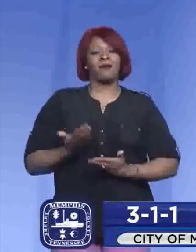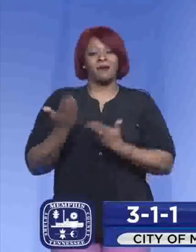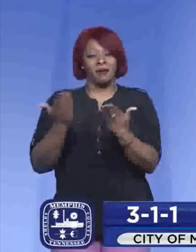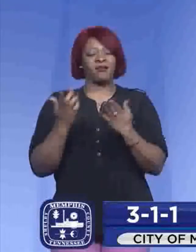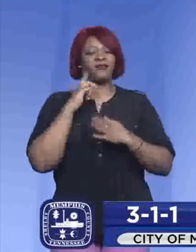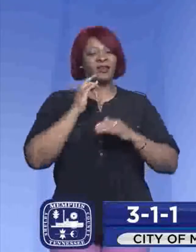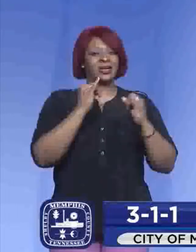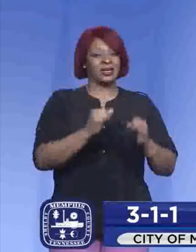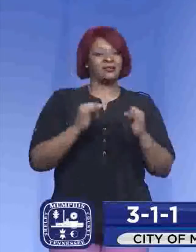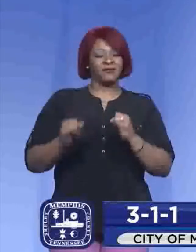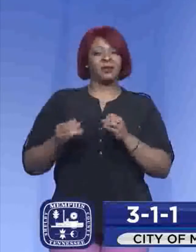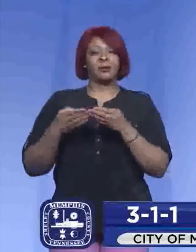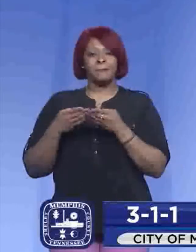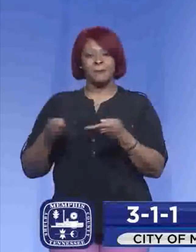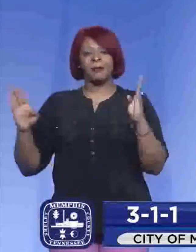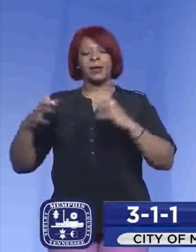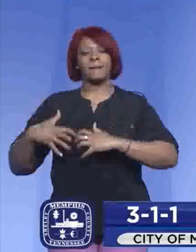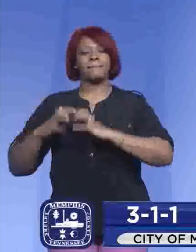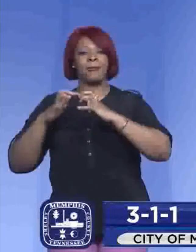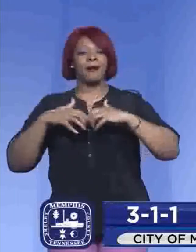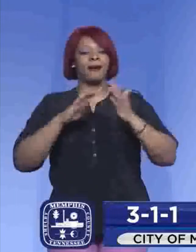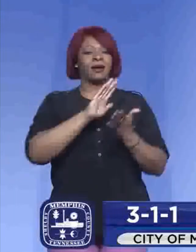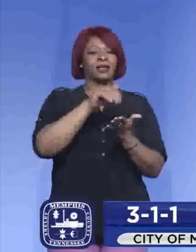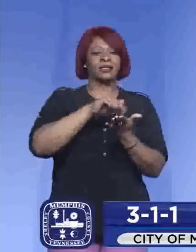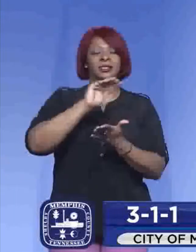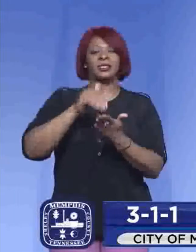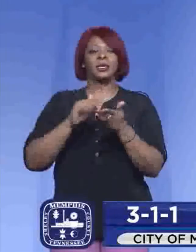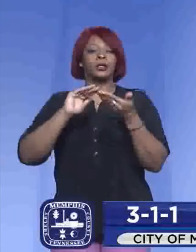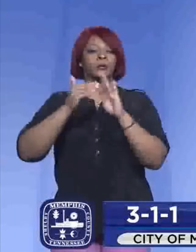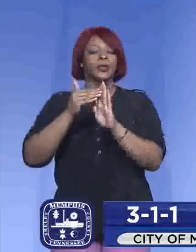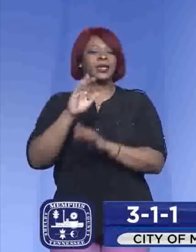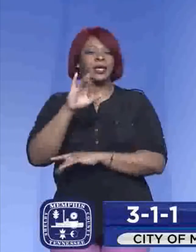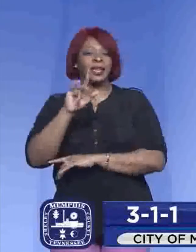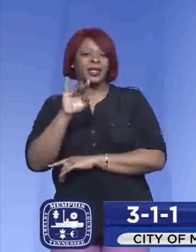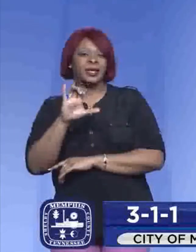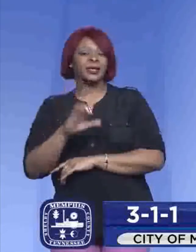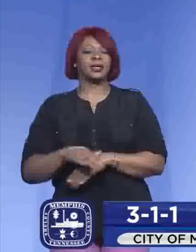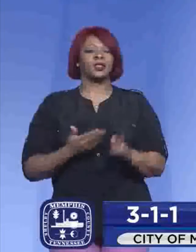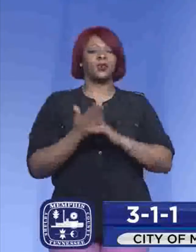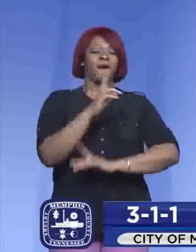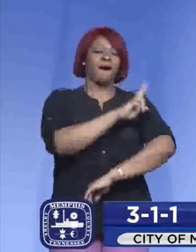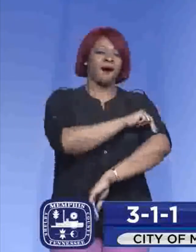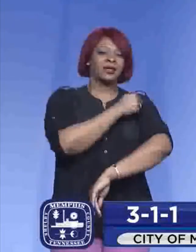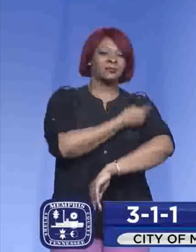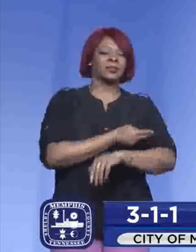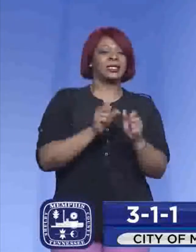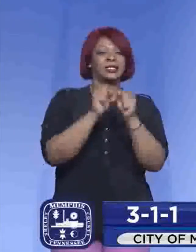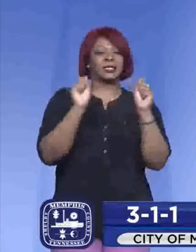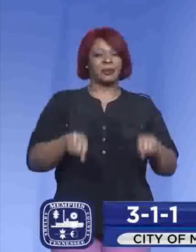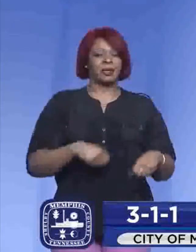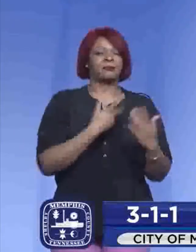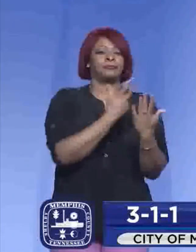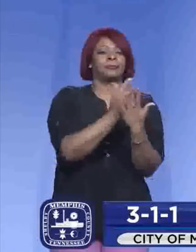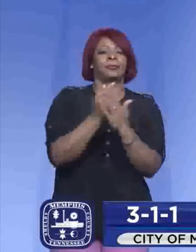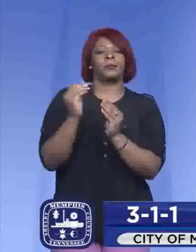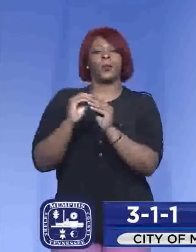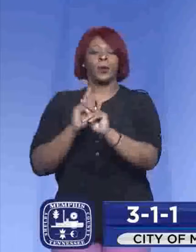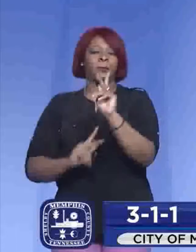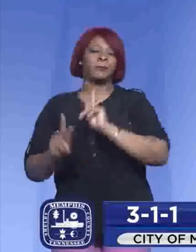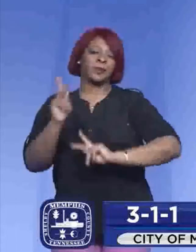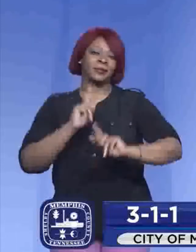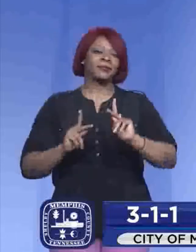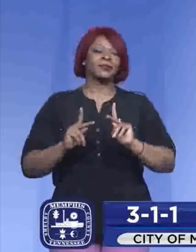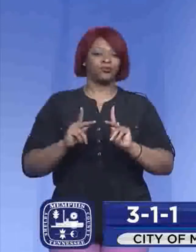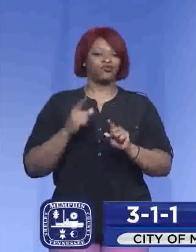individuals, both through our public pods, through our community clinics, and through our hospital systems. We're moving in the right